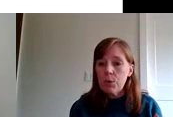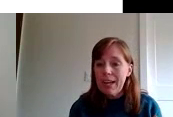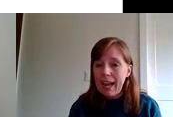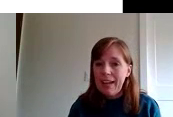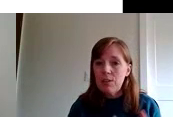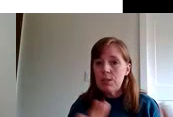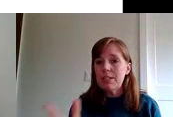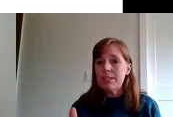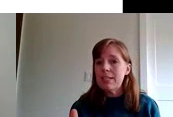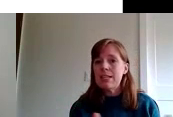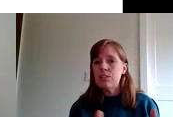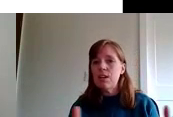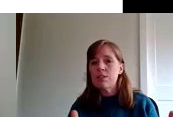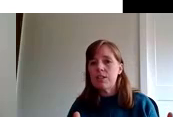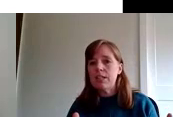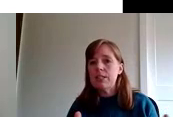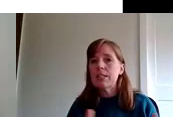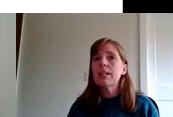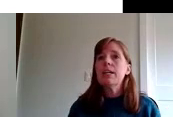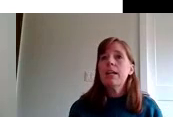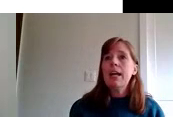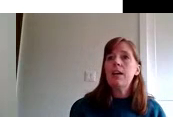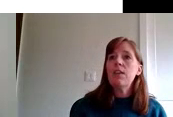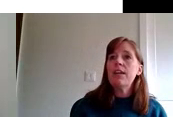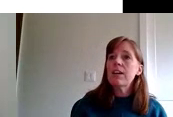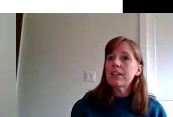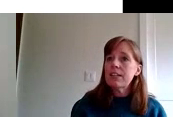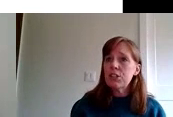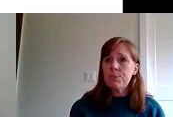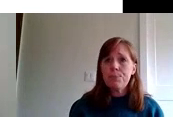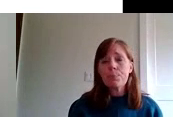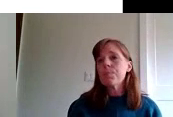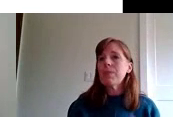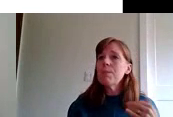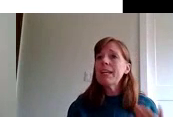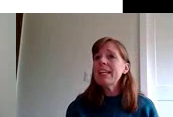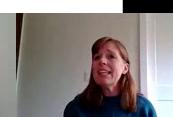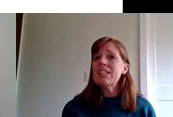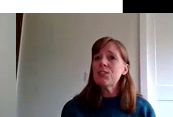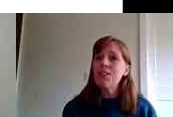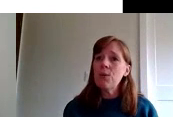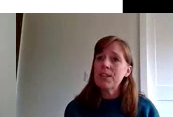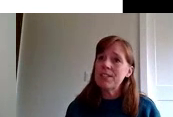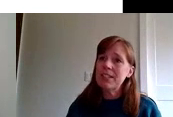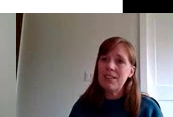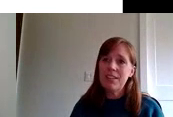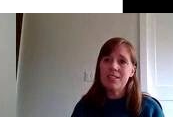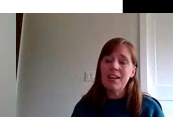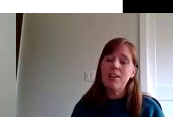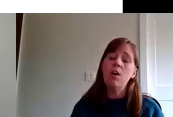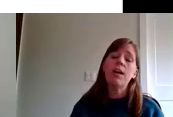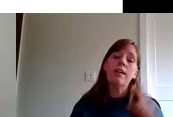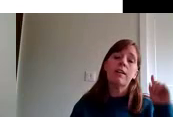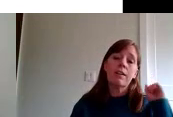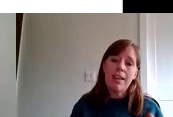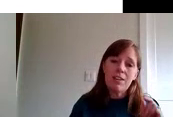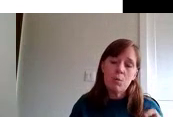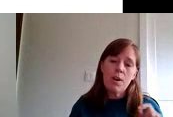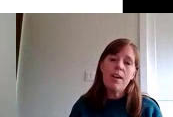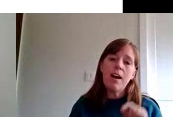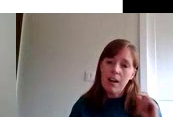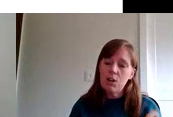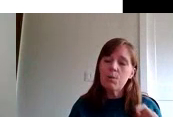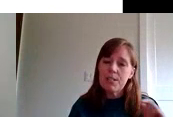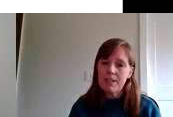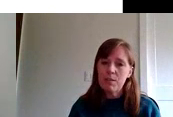keyboard with just one hand using sticky keys, toggle keys. And then cognition, making it easier to focus and get things done. Okay,